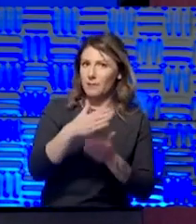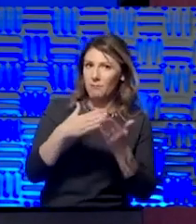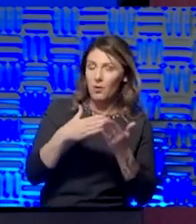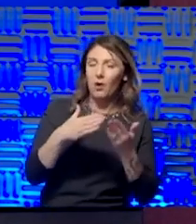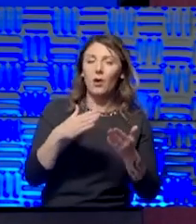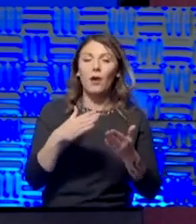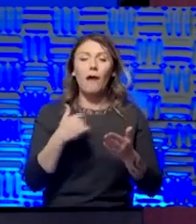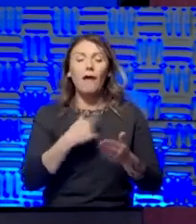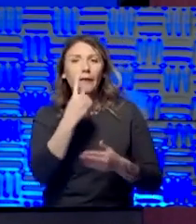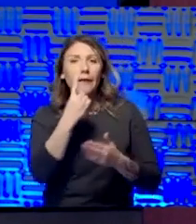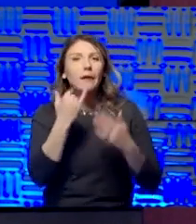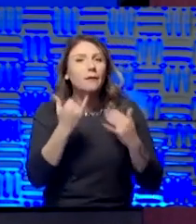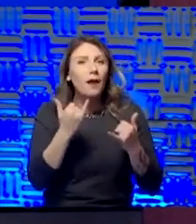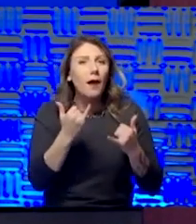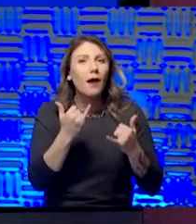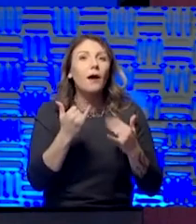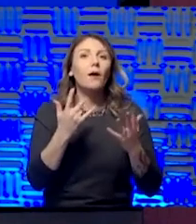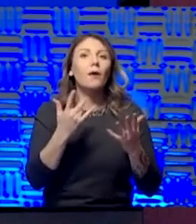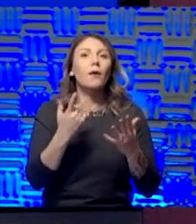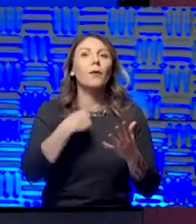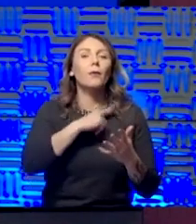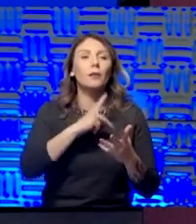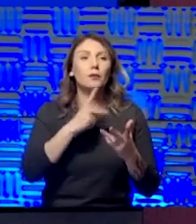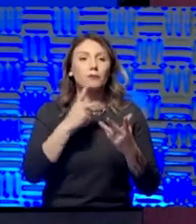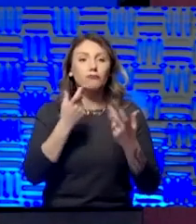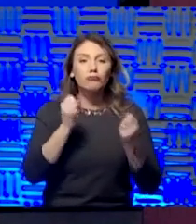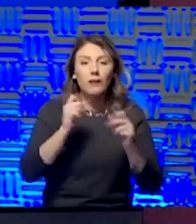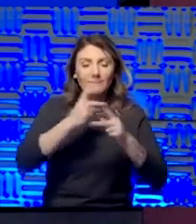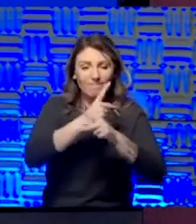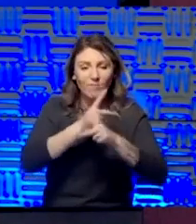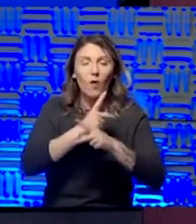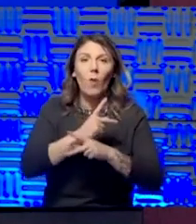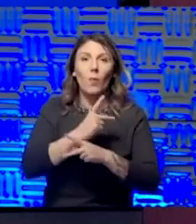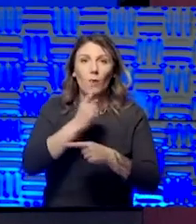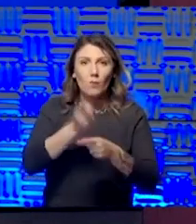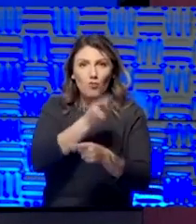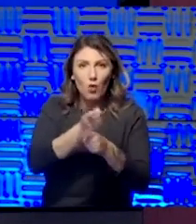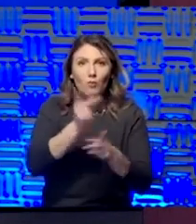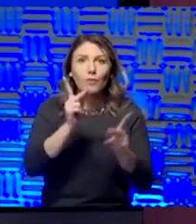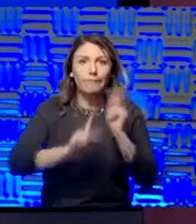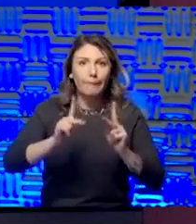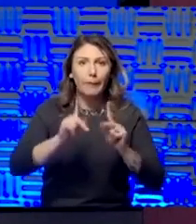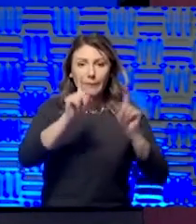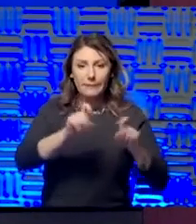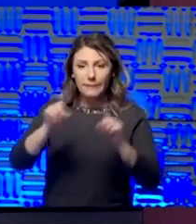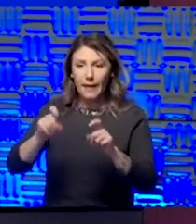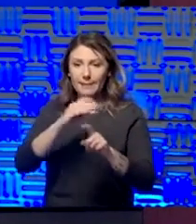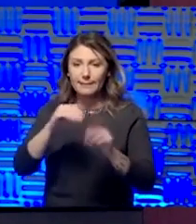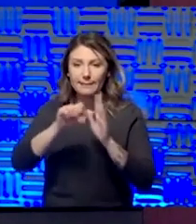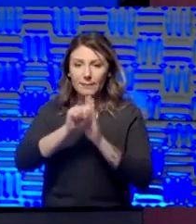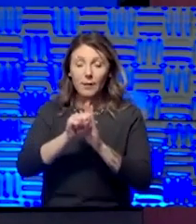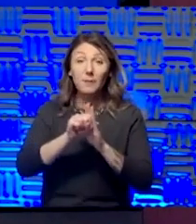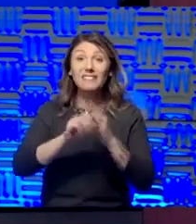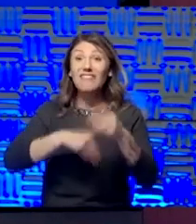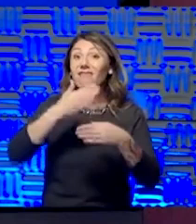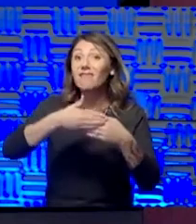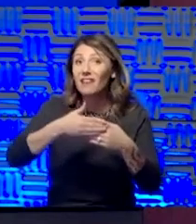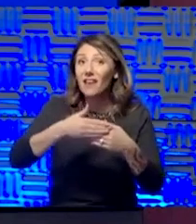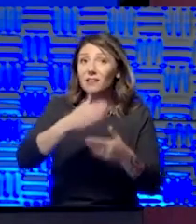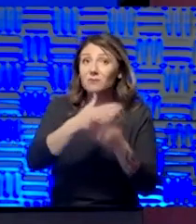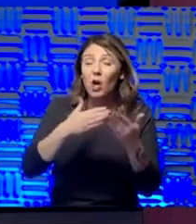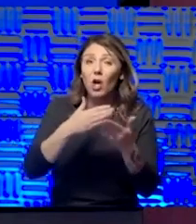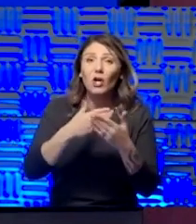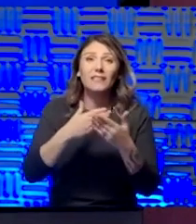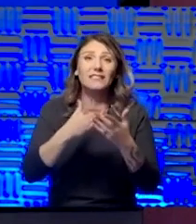I think we're now into a phase of making sure we get all the right people tested. We're still doing symptomatic ones. The next step is to start trying to figure out disease